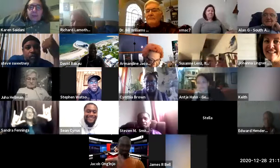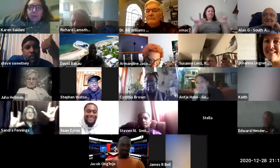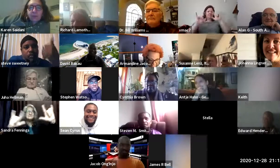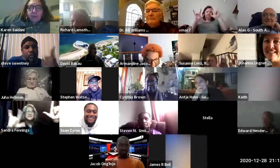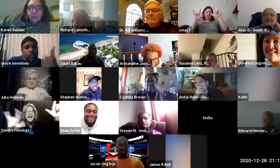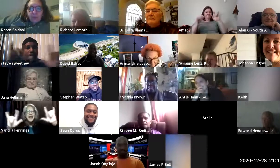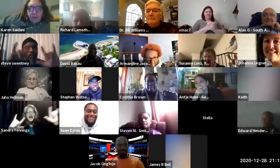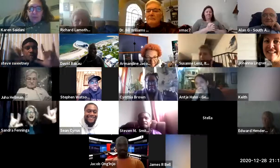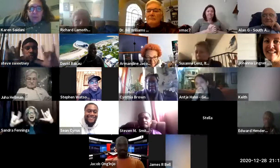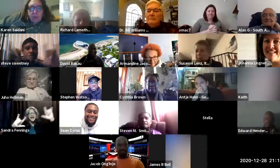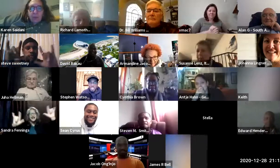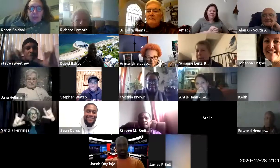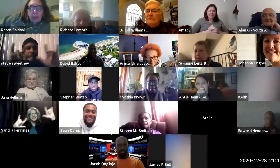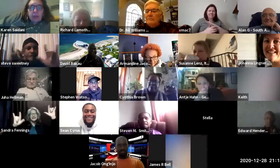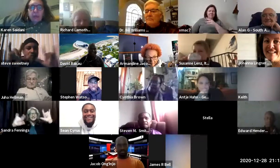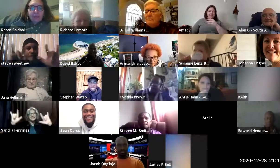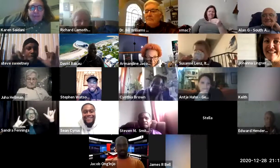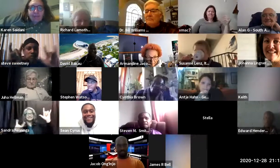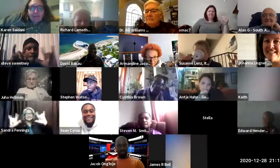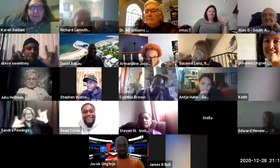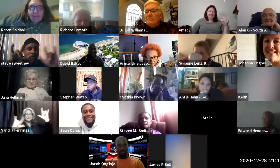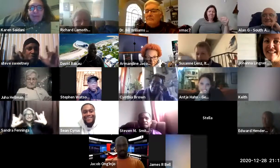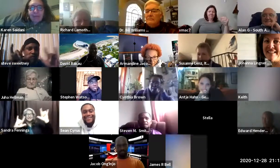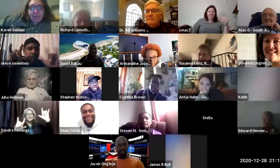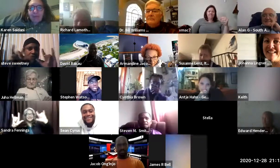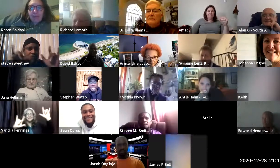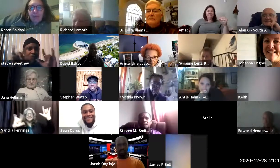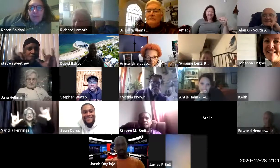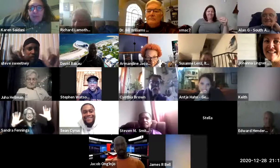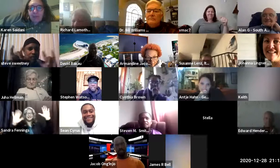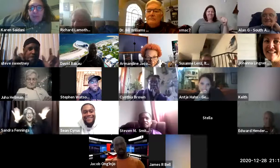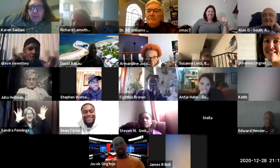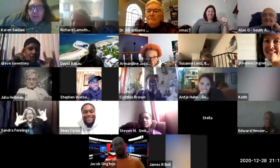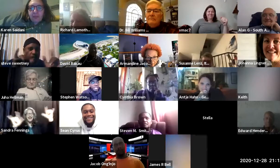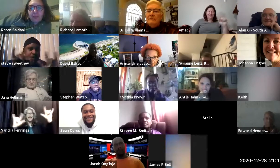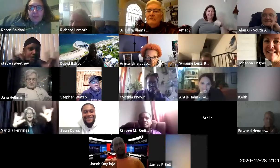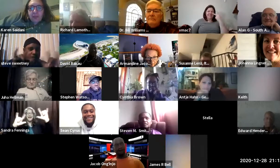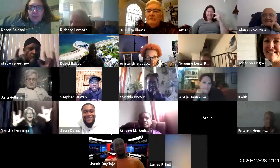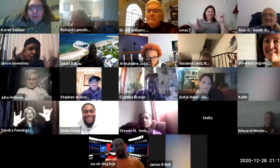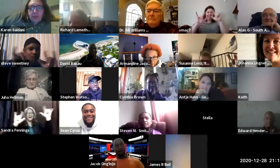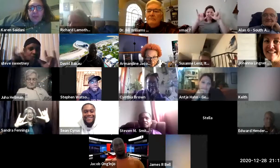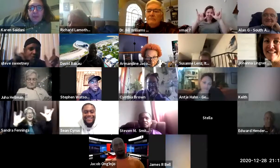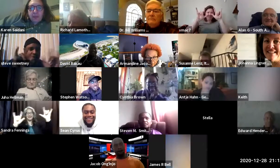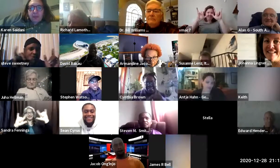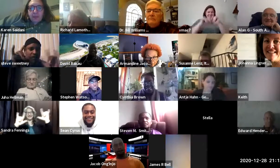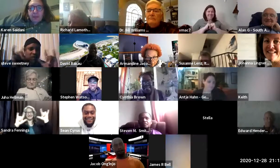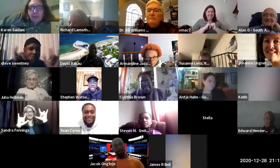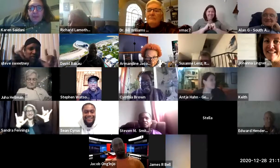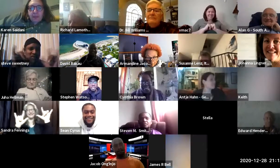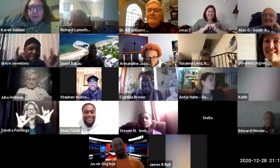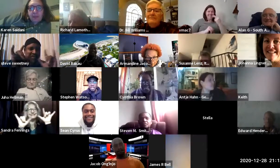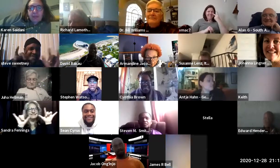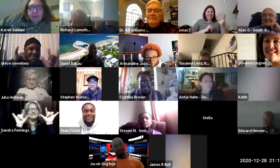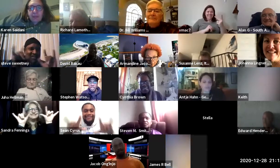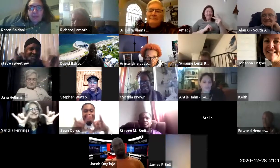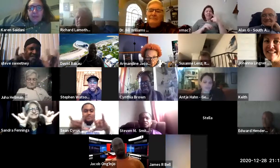real quick, Marina, to just endorse Sean. Because you can see from his face, guys, and from his heart and his expression that there